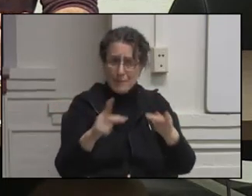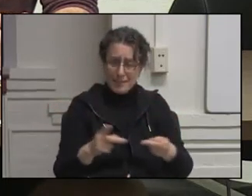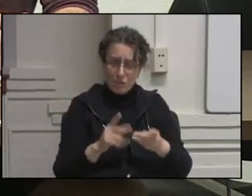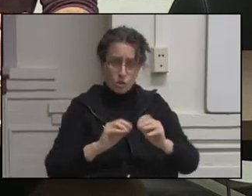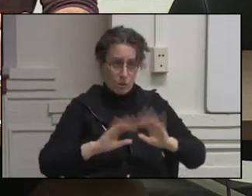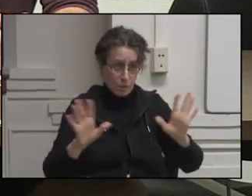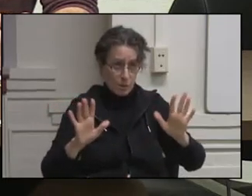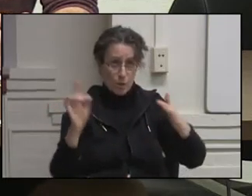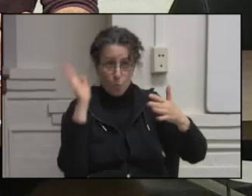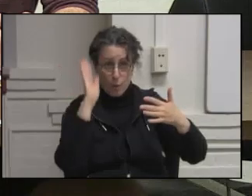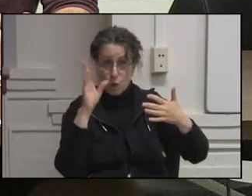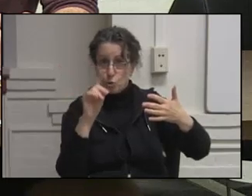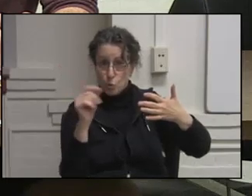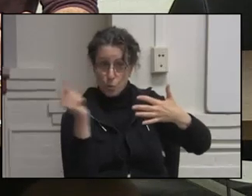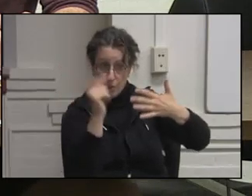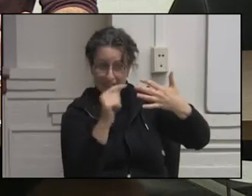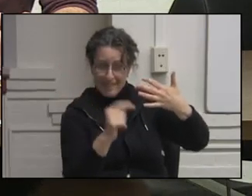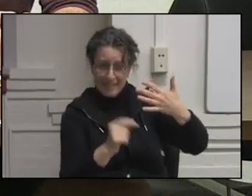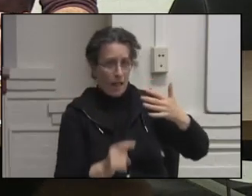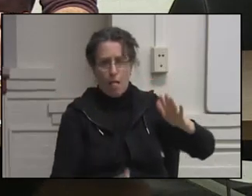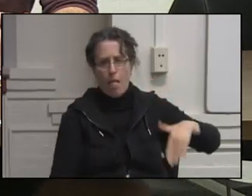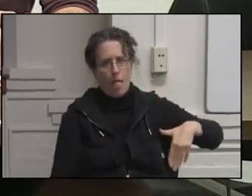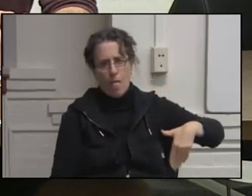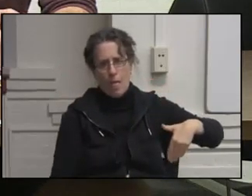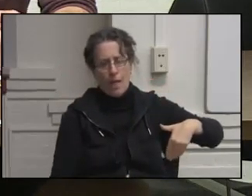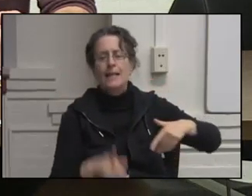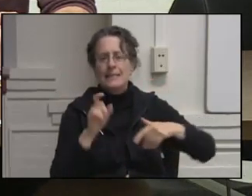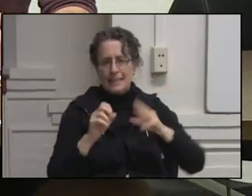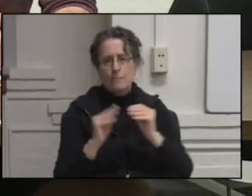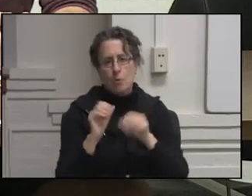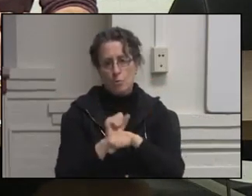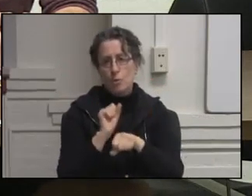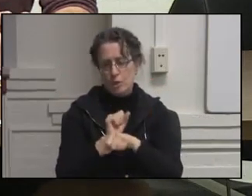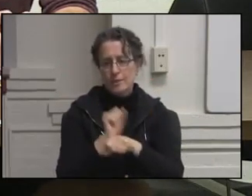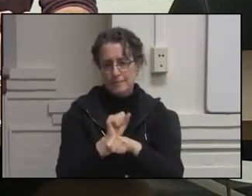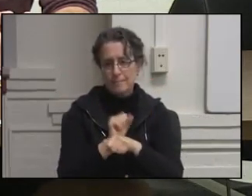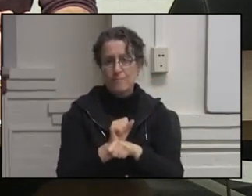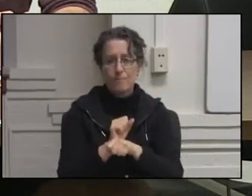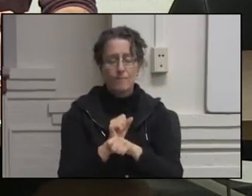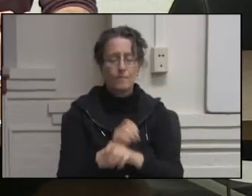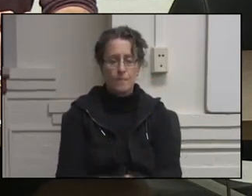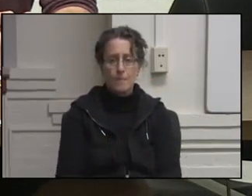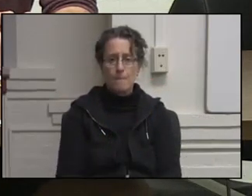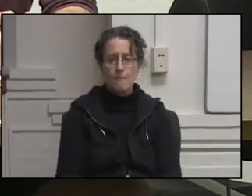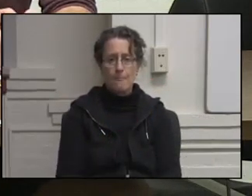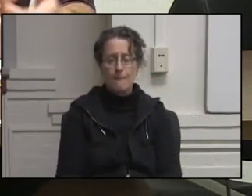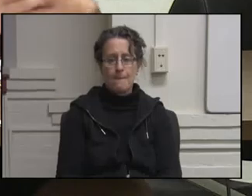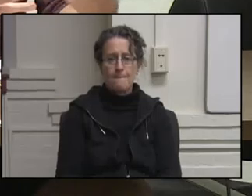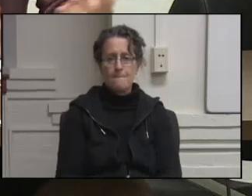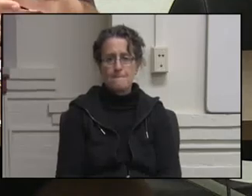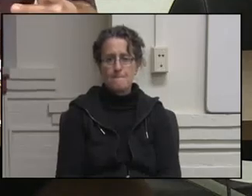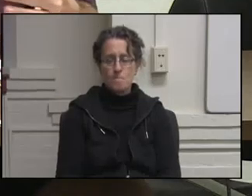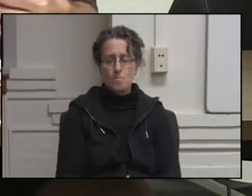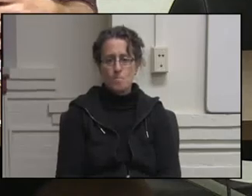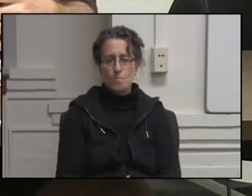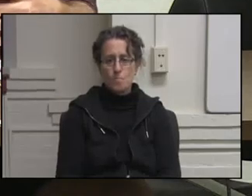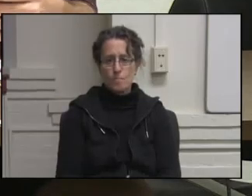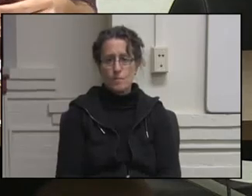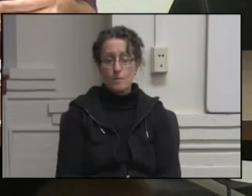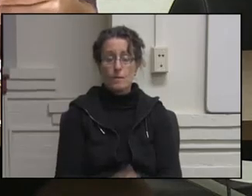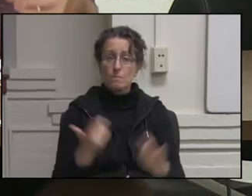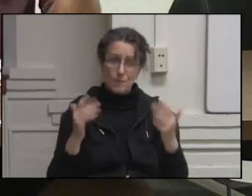I don't know. I think I agree with the people who put it forward at town meeting and voted on it that it is,